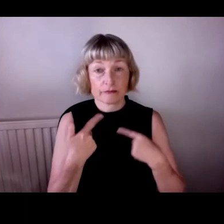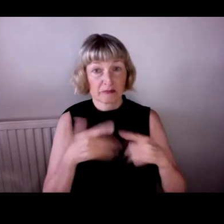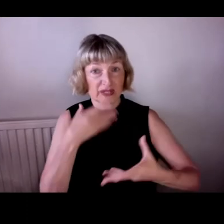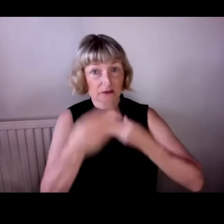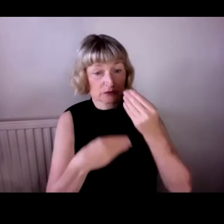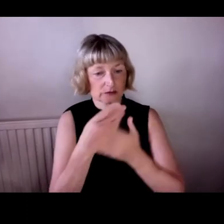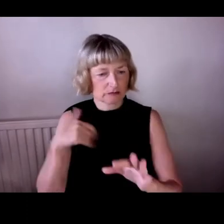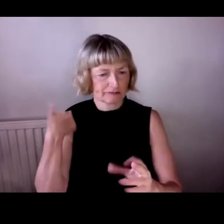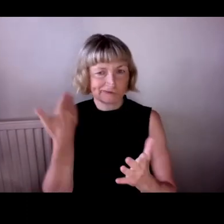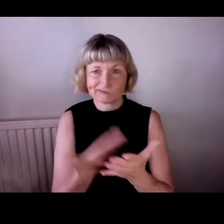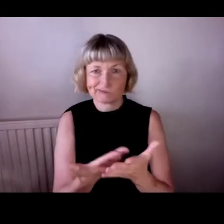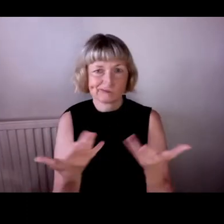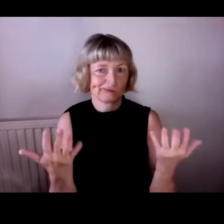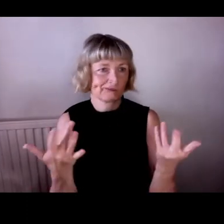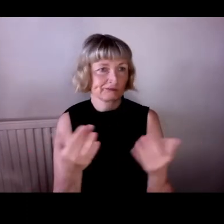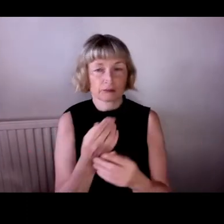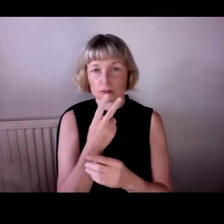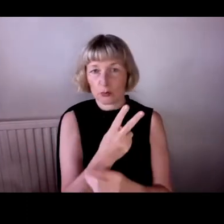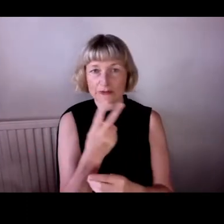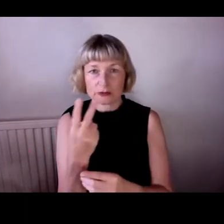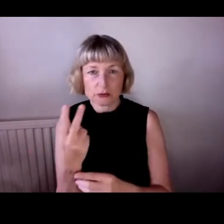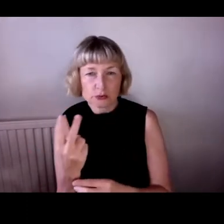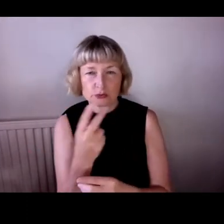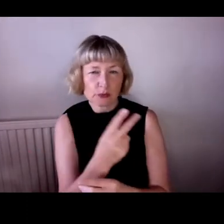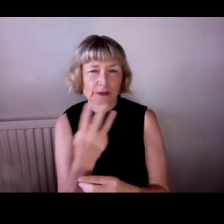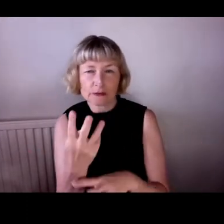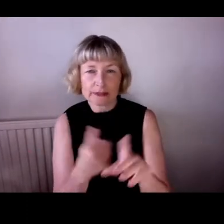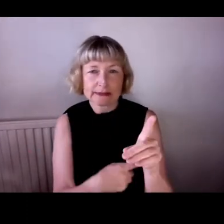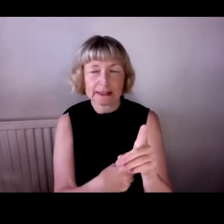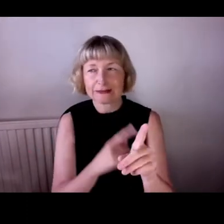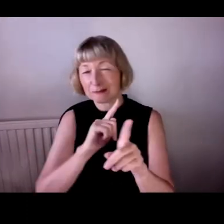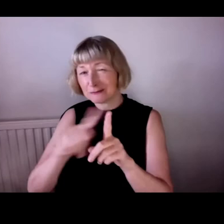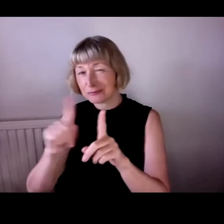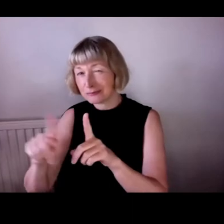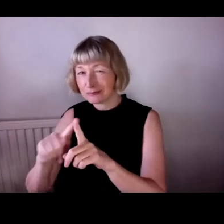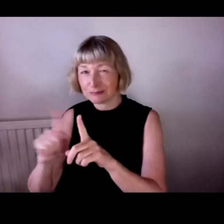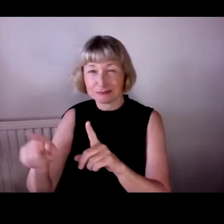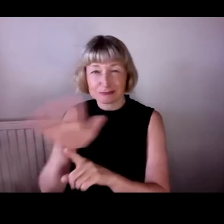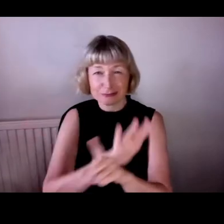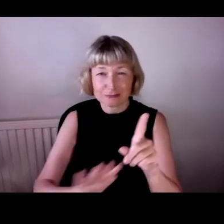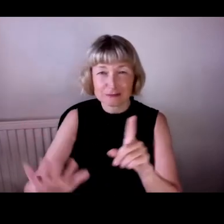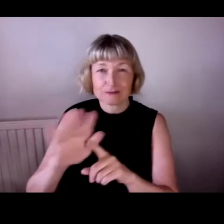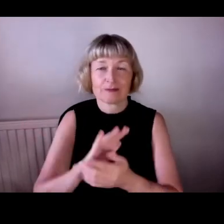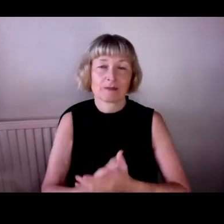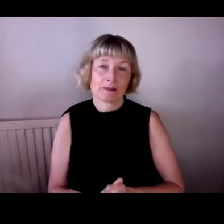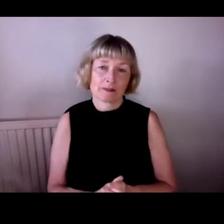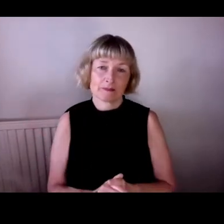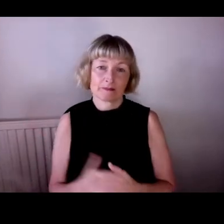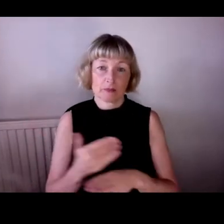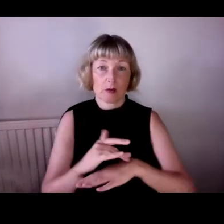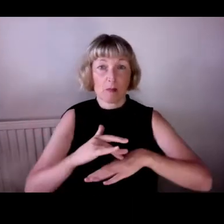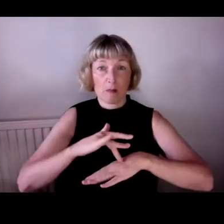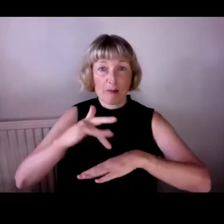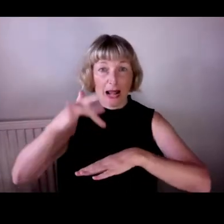for about 22, 23 years in very many different places. I work on ballet, I